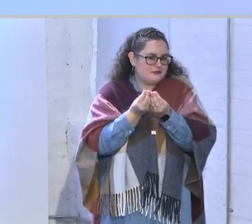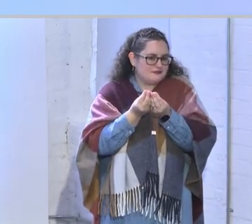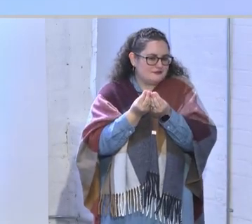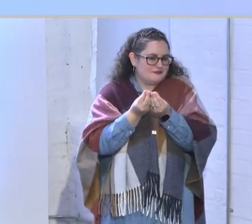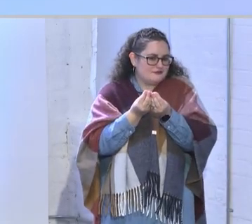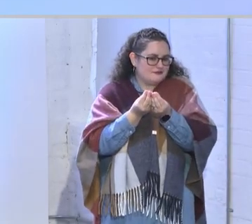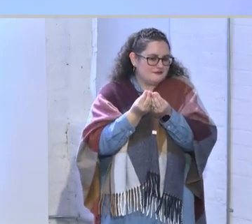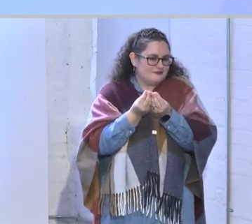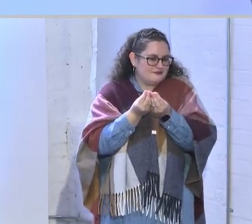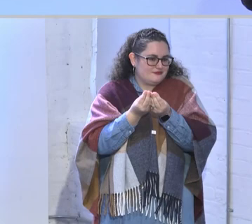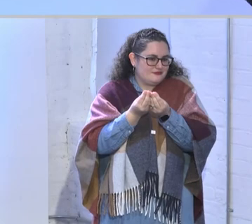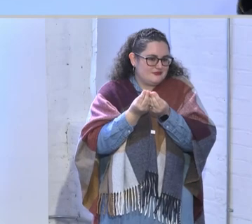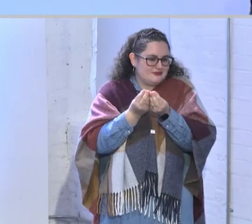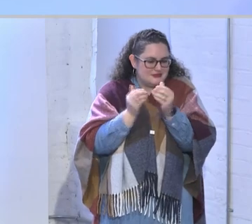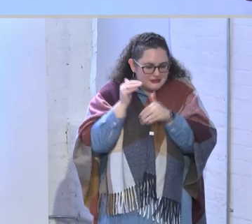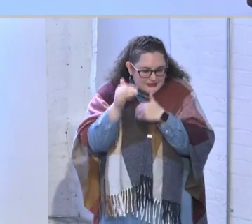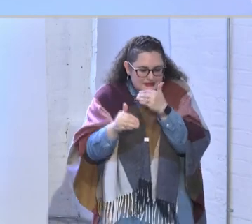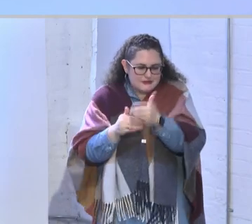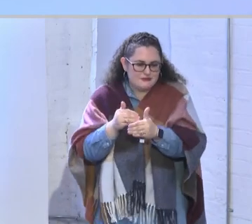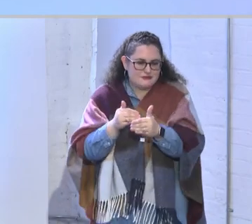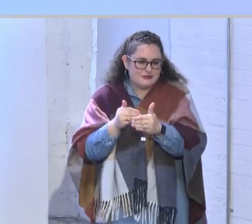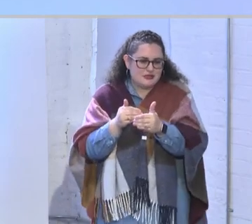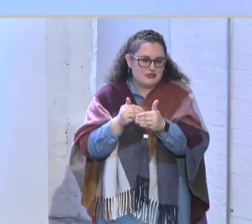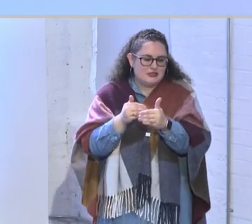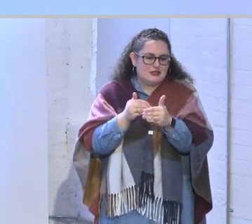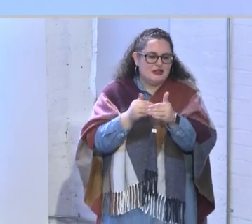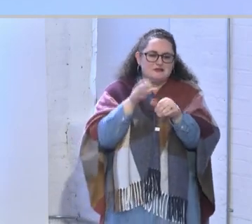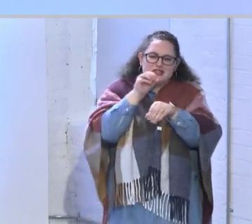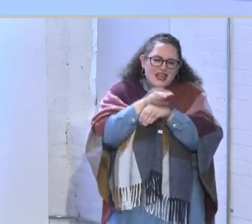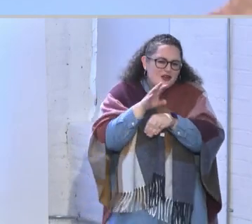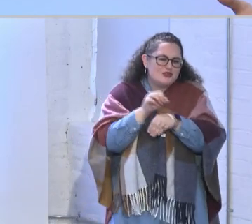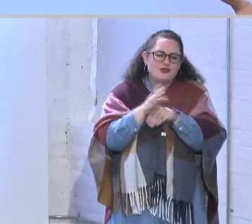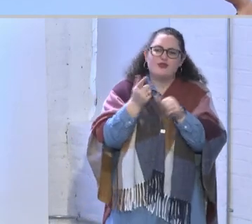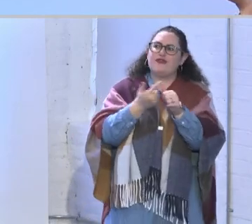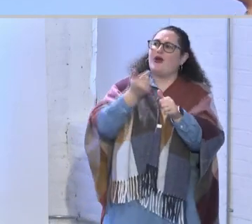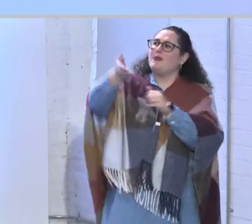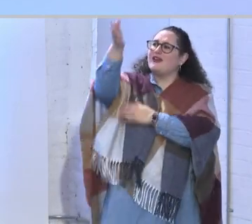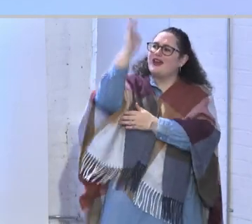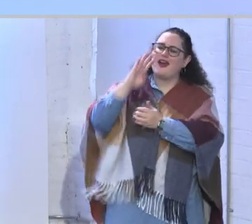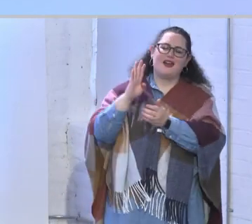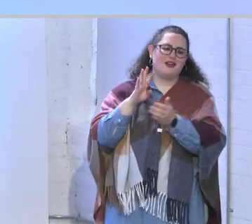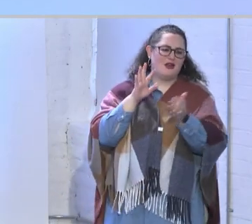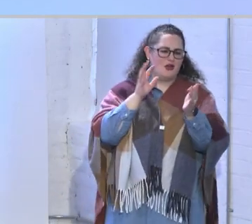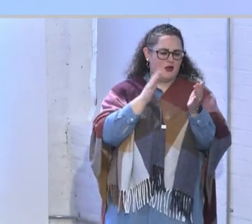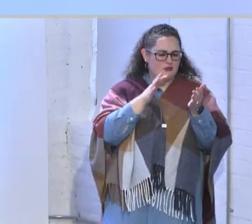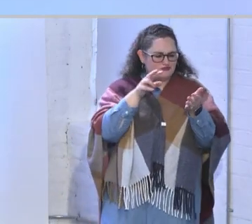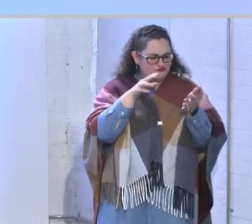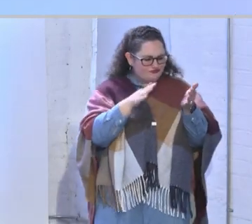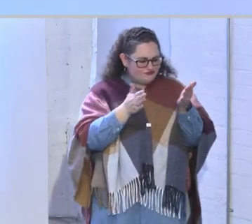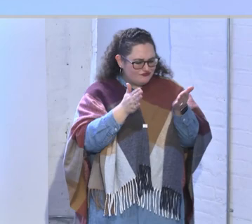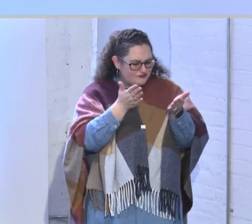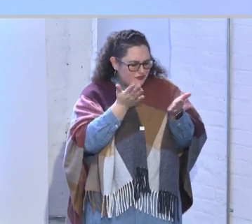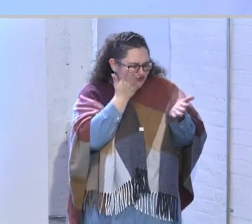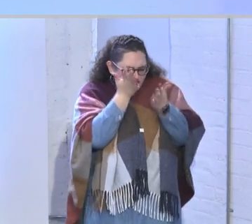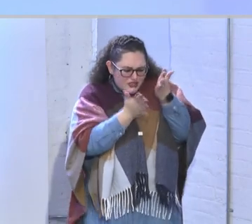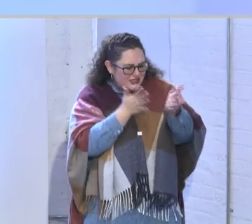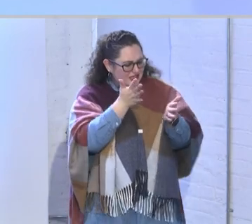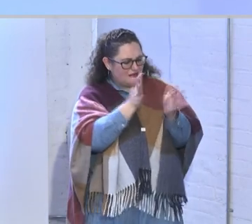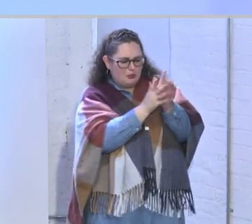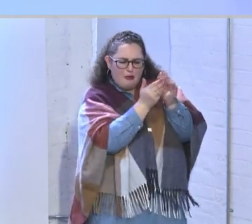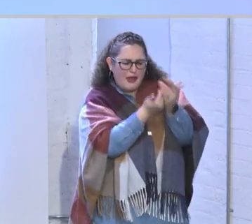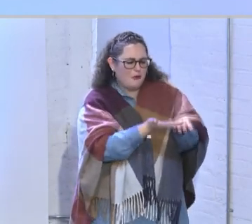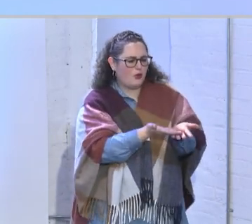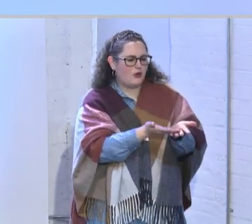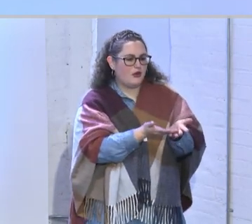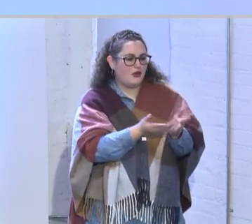family to flourish, we have to consult God, and we have to be on his side, as we talked about last week. So he says in Genesis